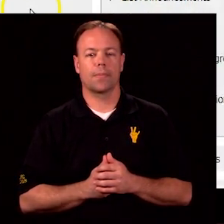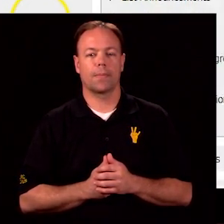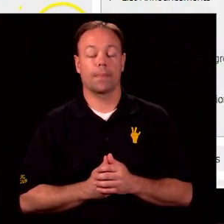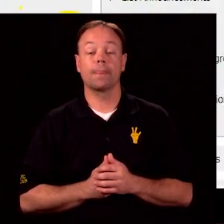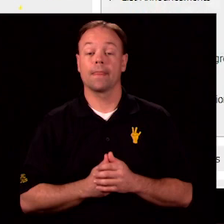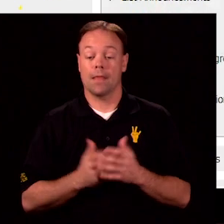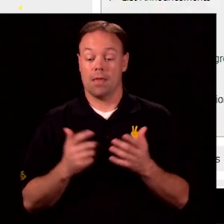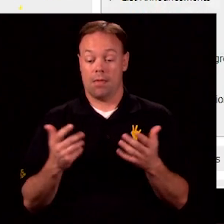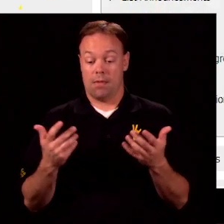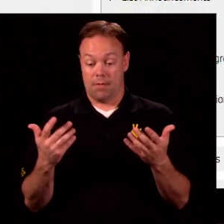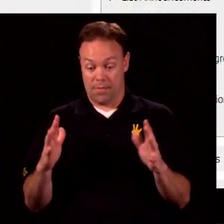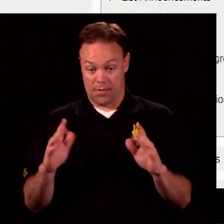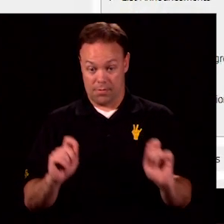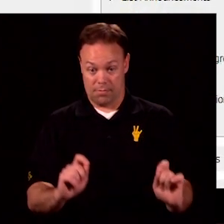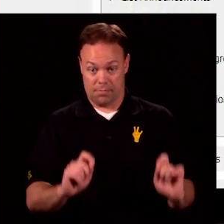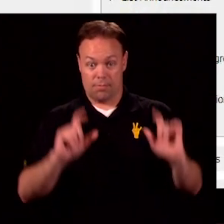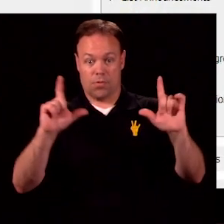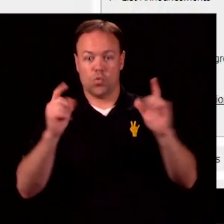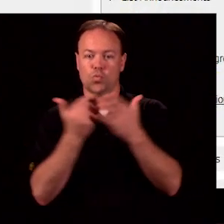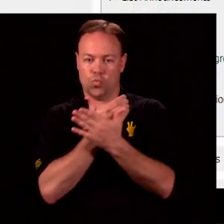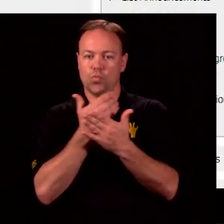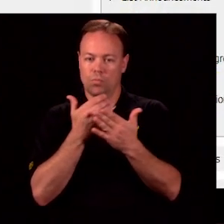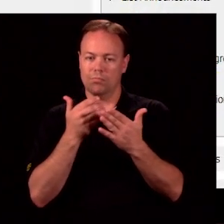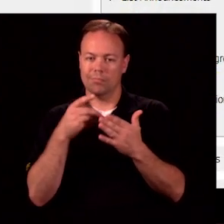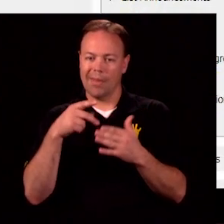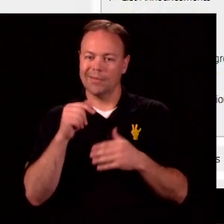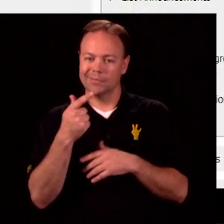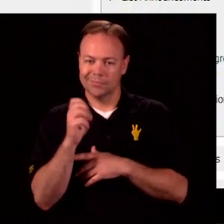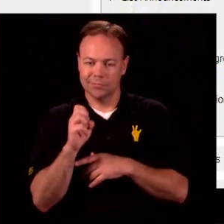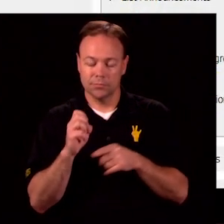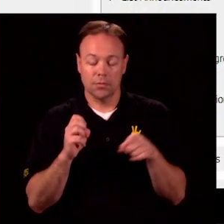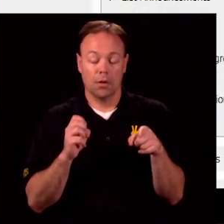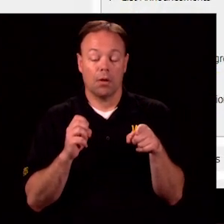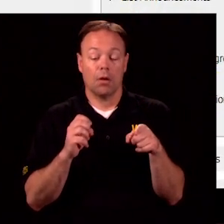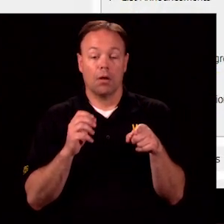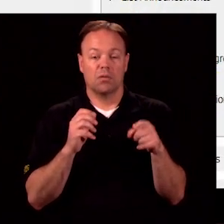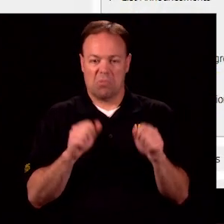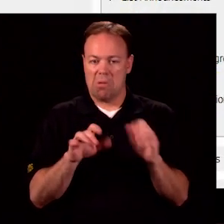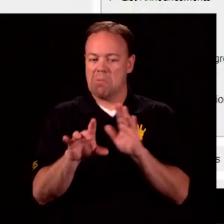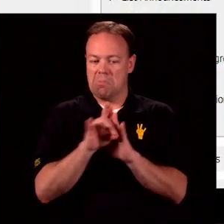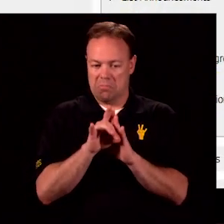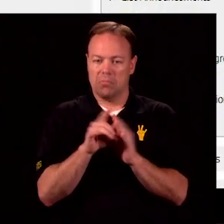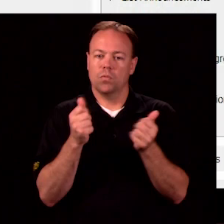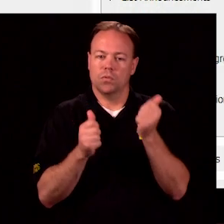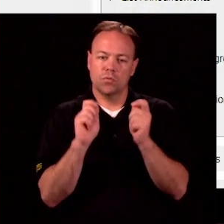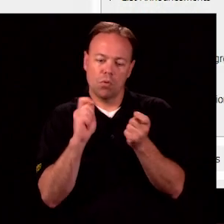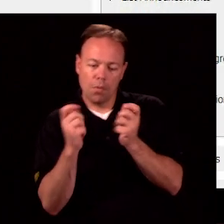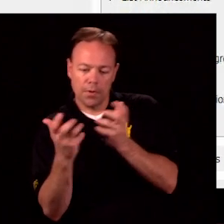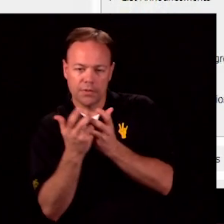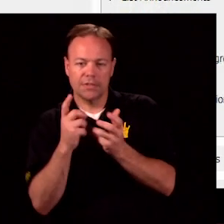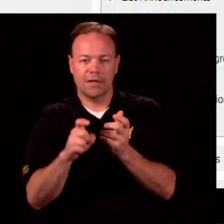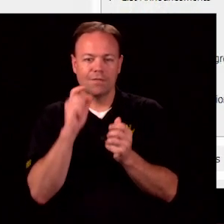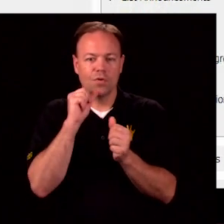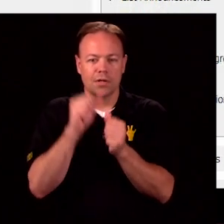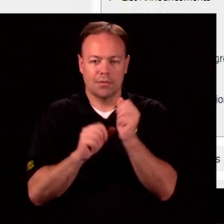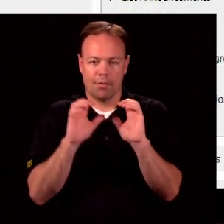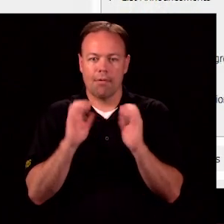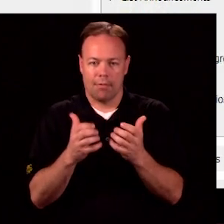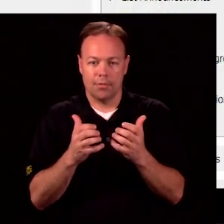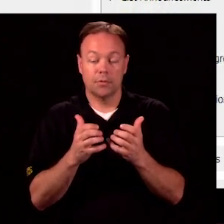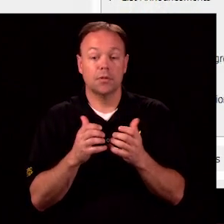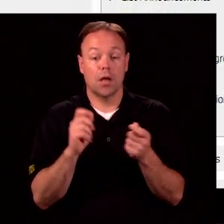This will bring you to a new page where you can select which accommodations are needed for each individual course. The